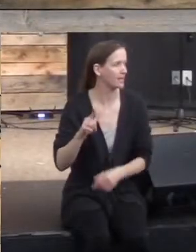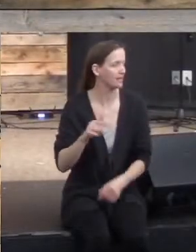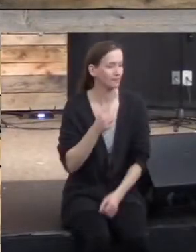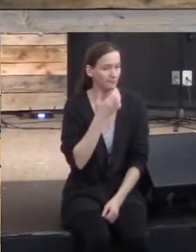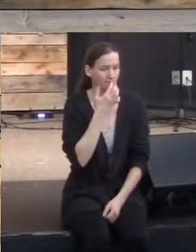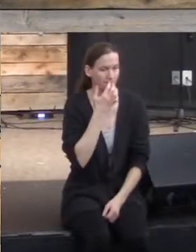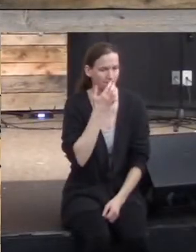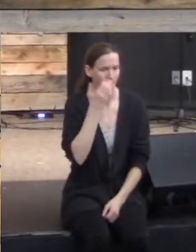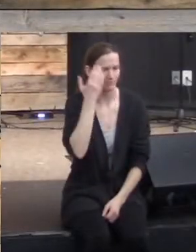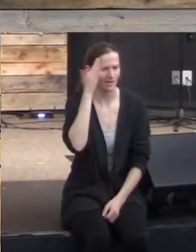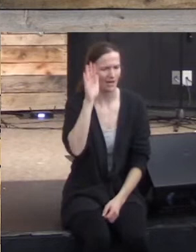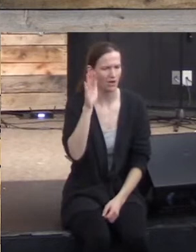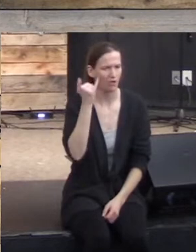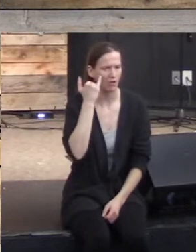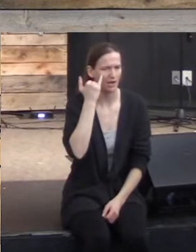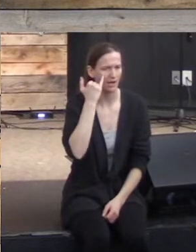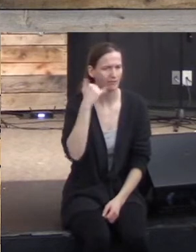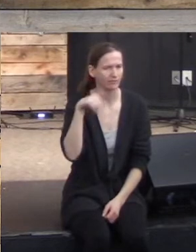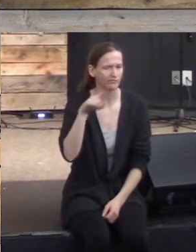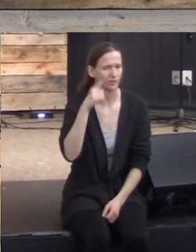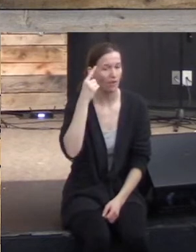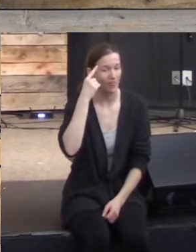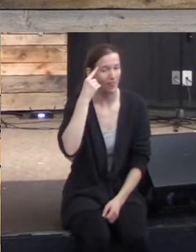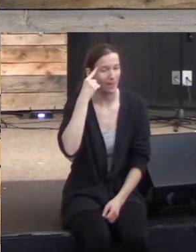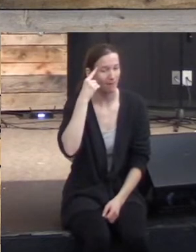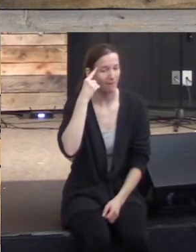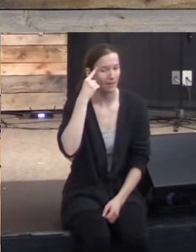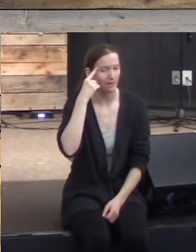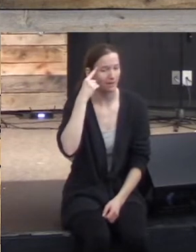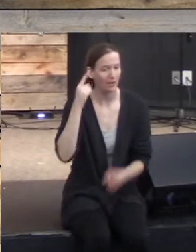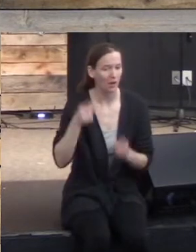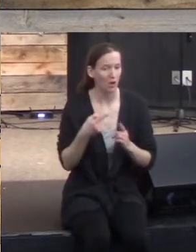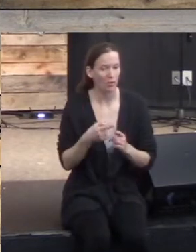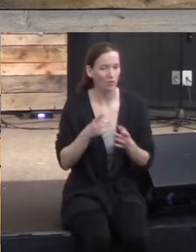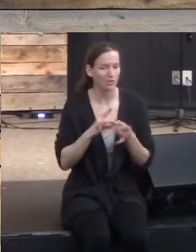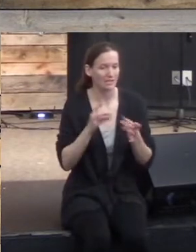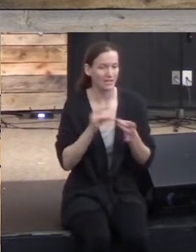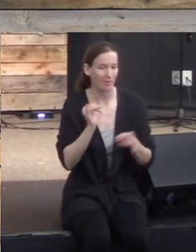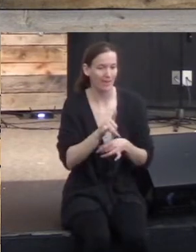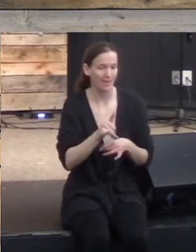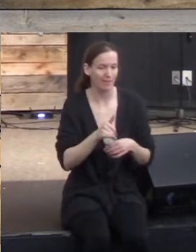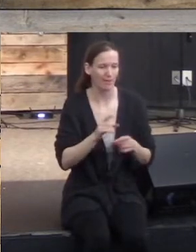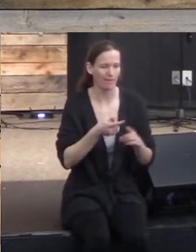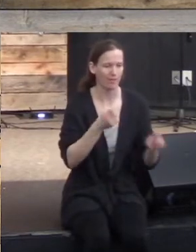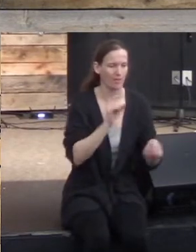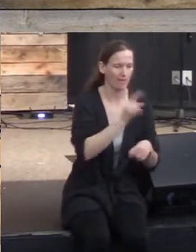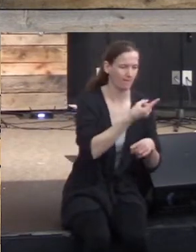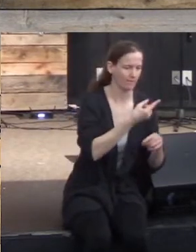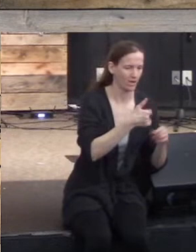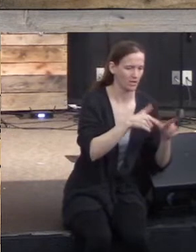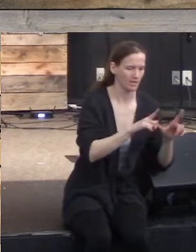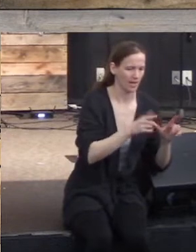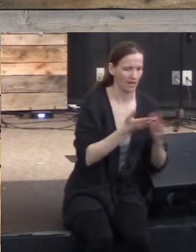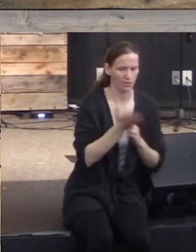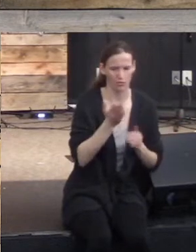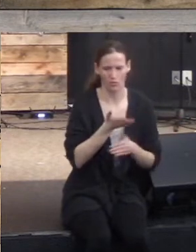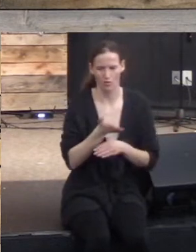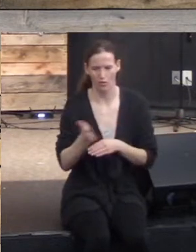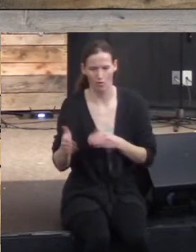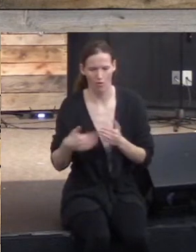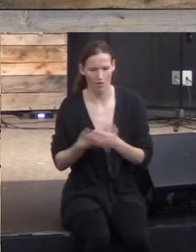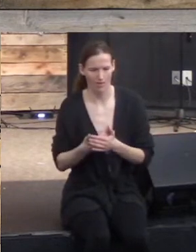I don't know if you were literally thinking of me as you did this, but from the like first slide all the way through, I was like, this is perfect for